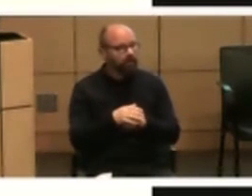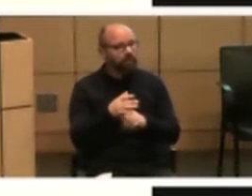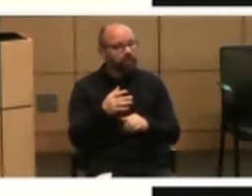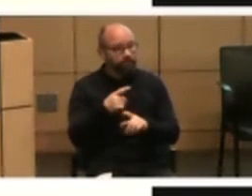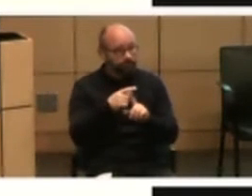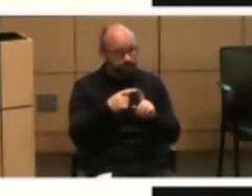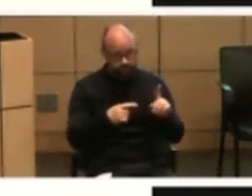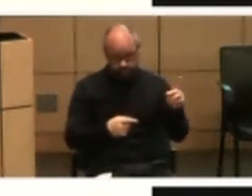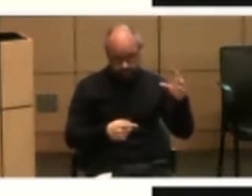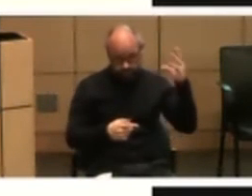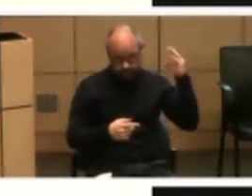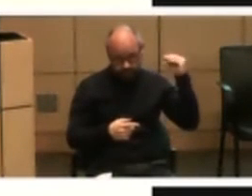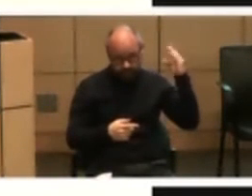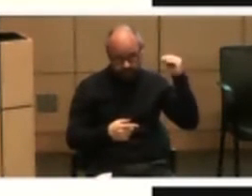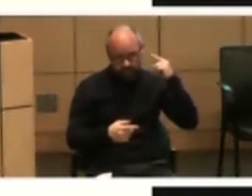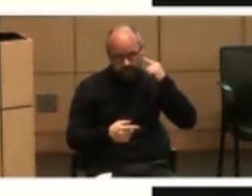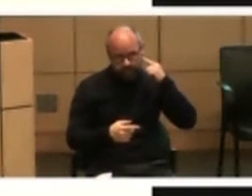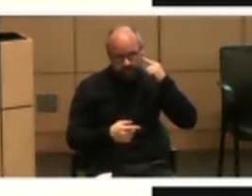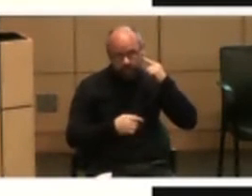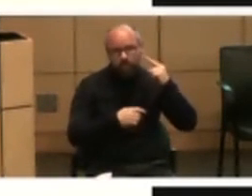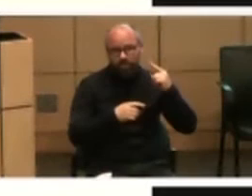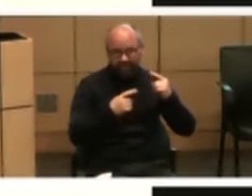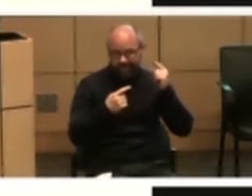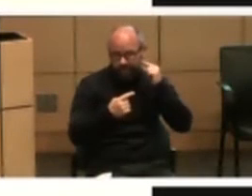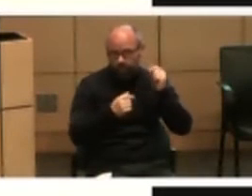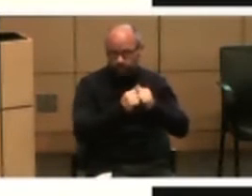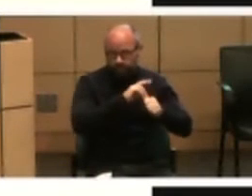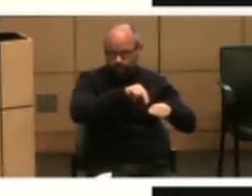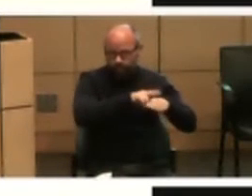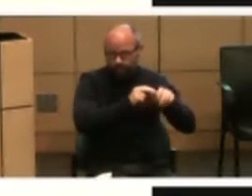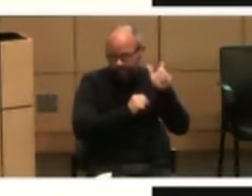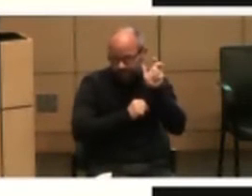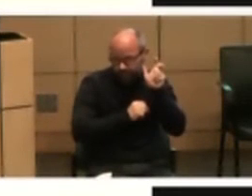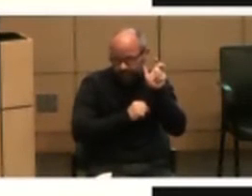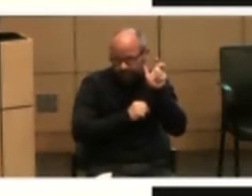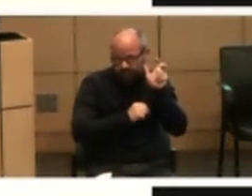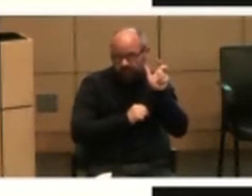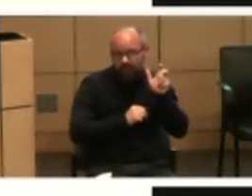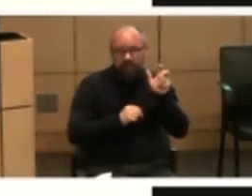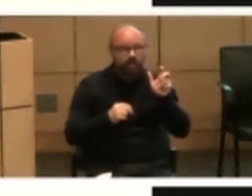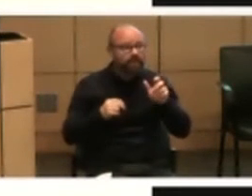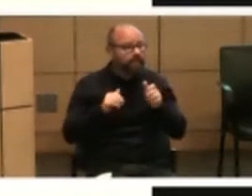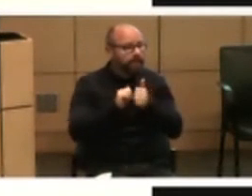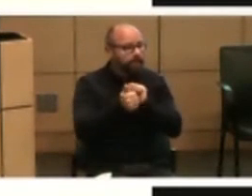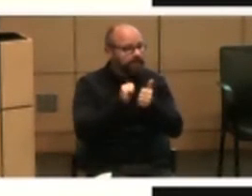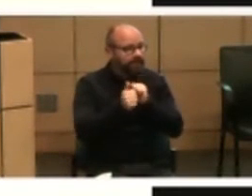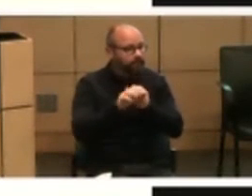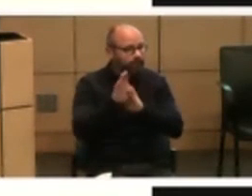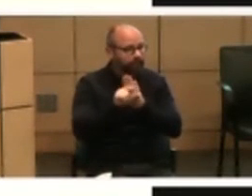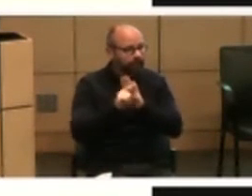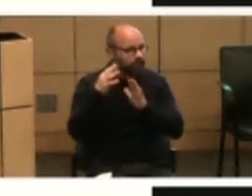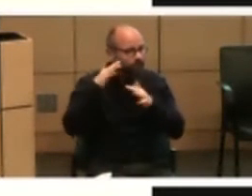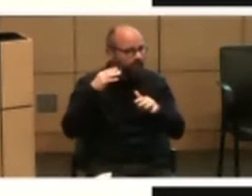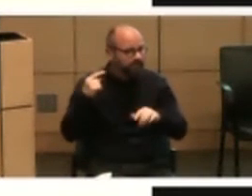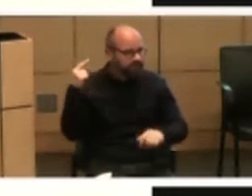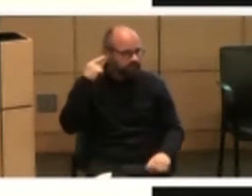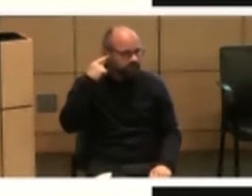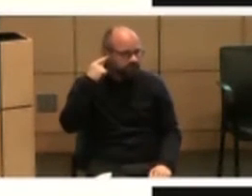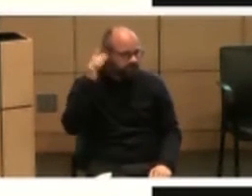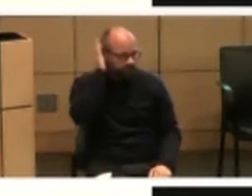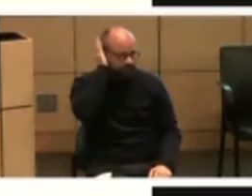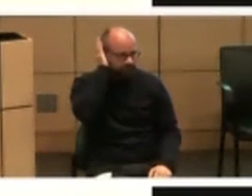the ear with normal hearing, and then the noise or the competing background went to the ear with unilateral hearing loss. And that's shown by the